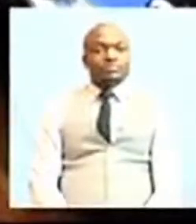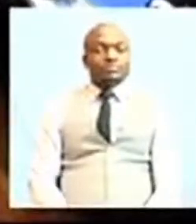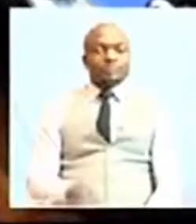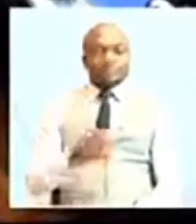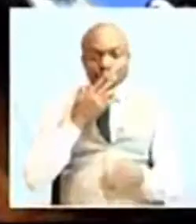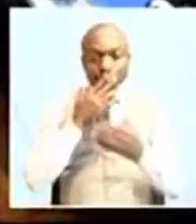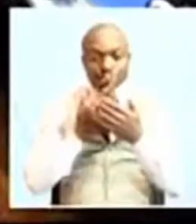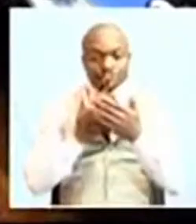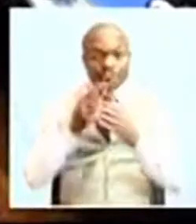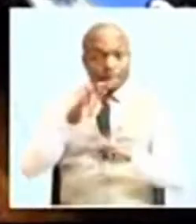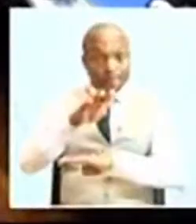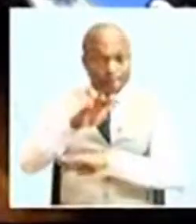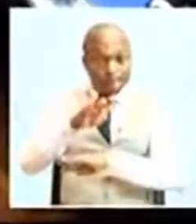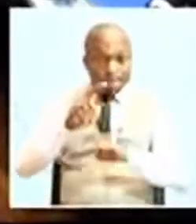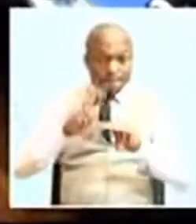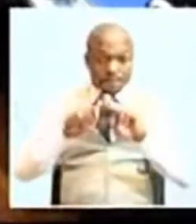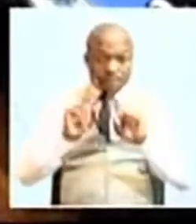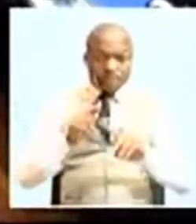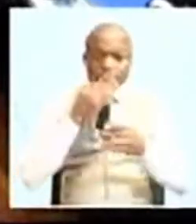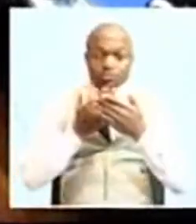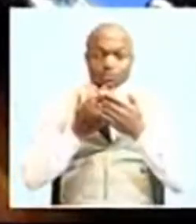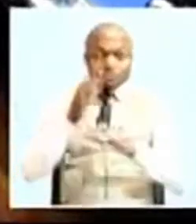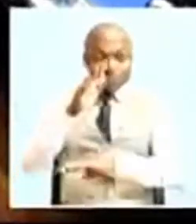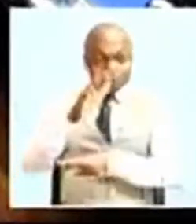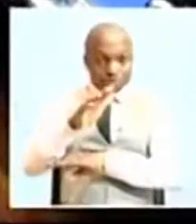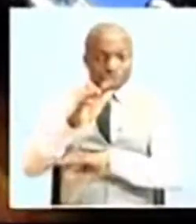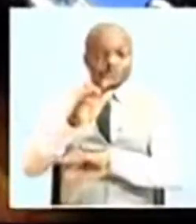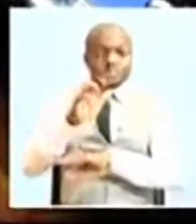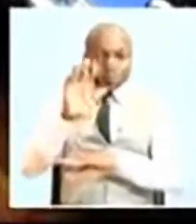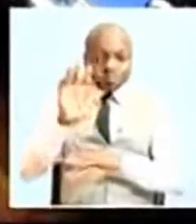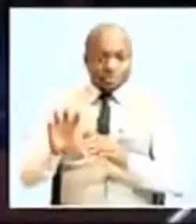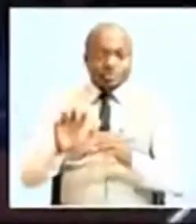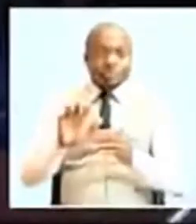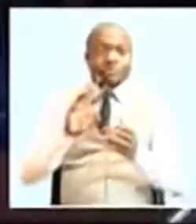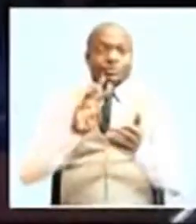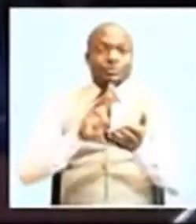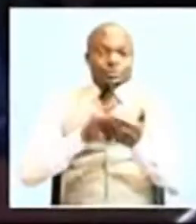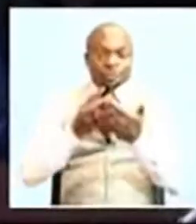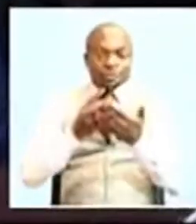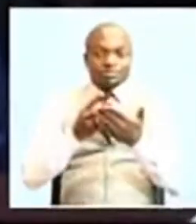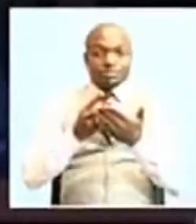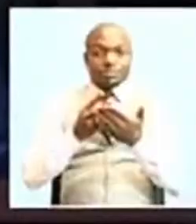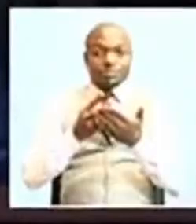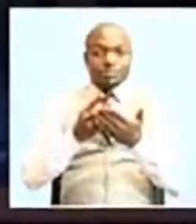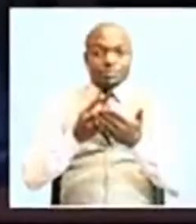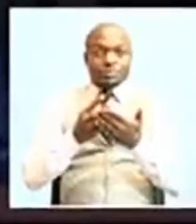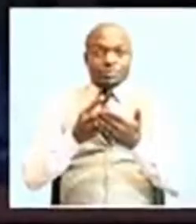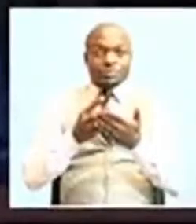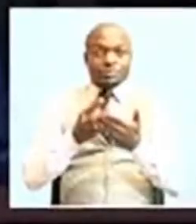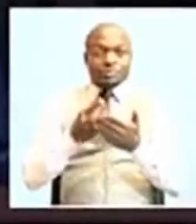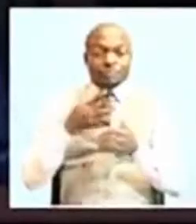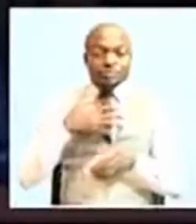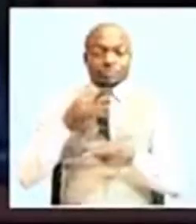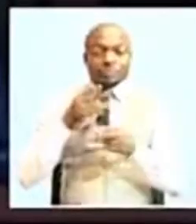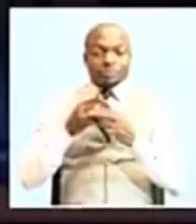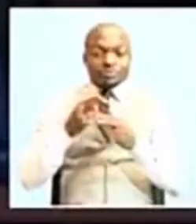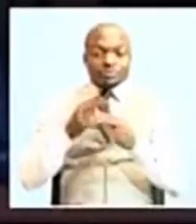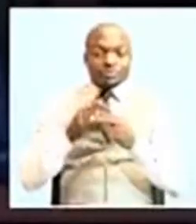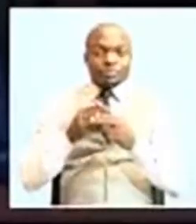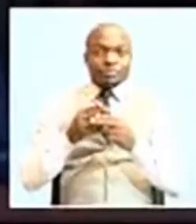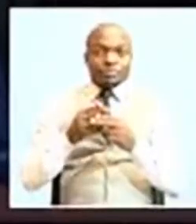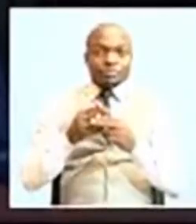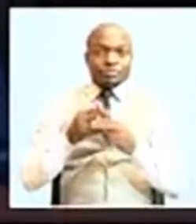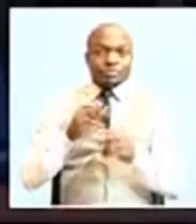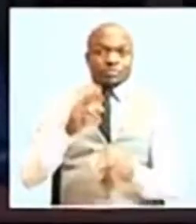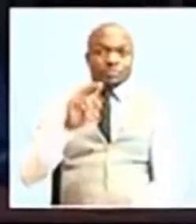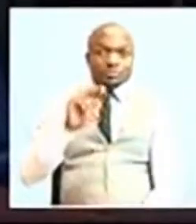Good evening, Chair. Good evening, permanent witnesses and the secretaries and the honorable members. My name is Njov Elton, Procurement